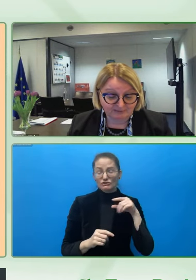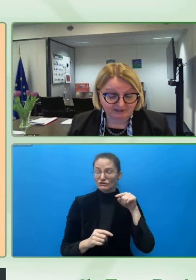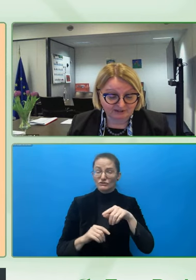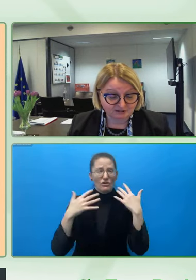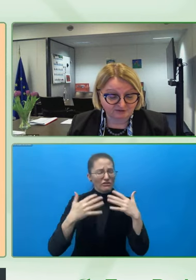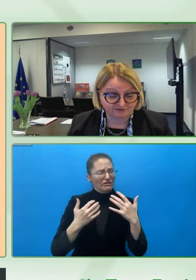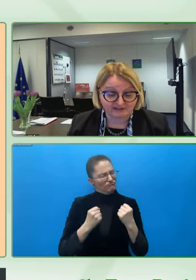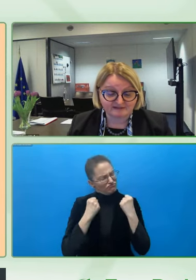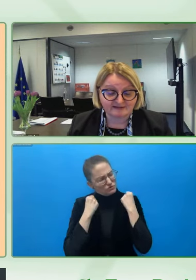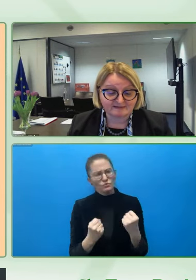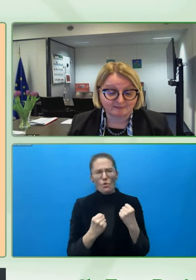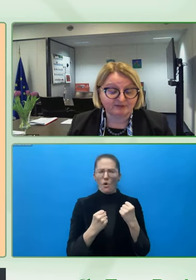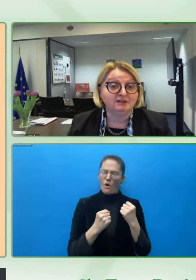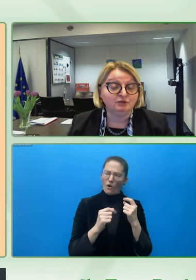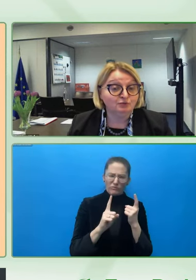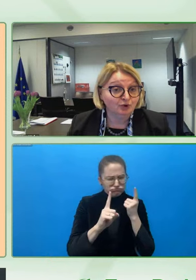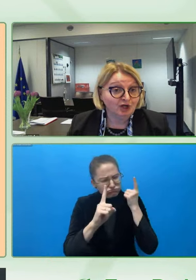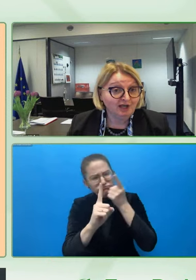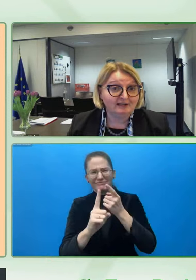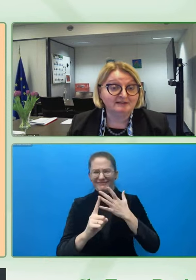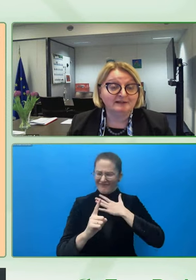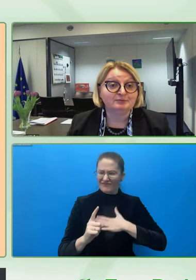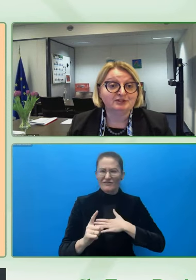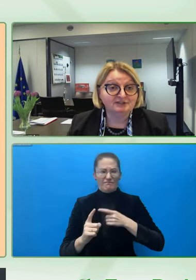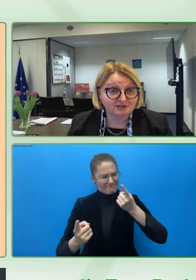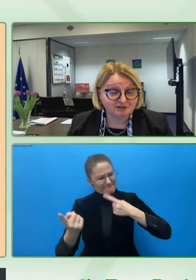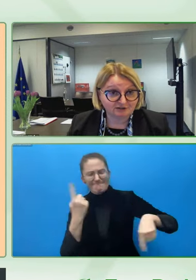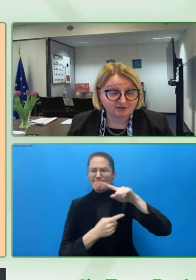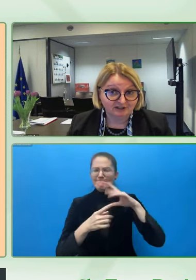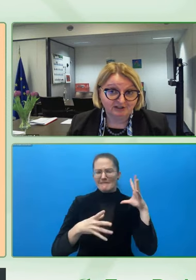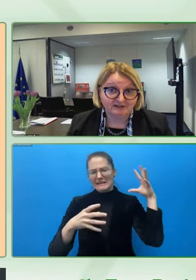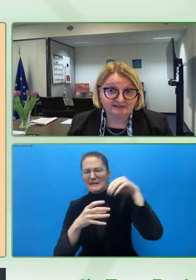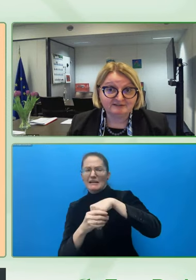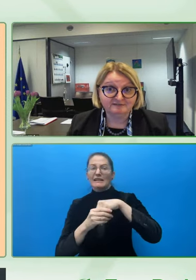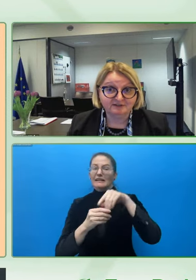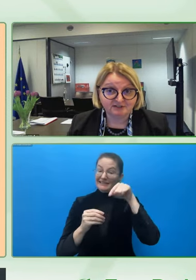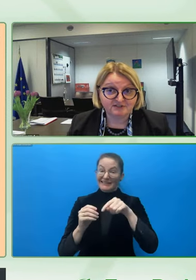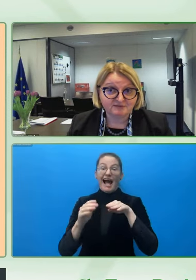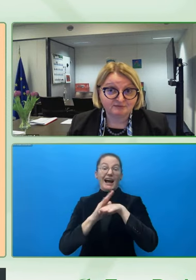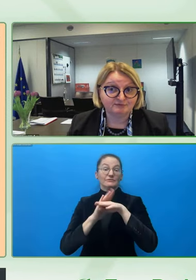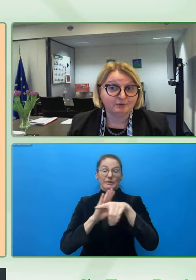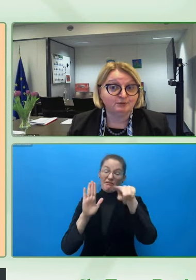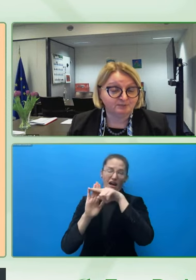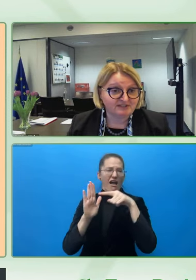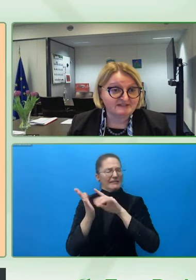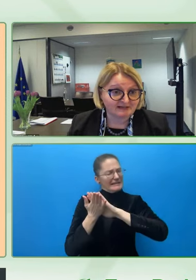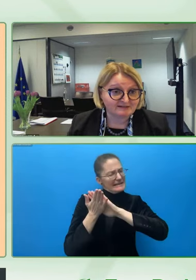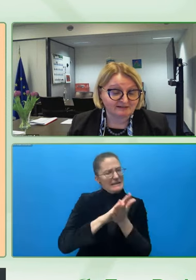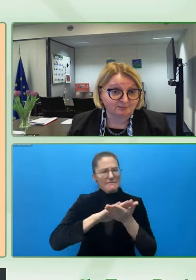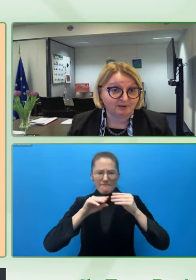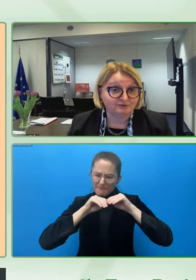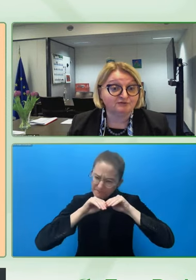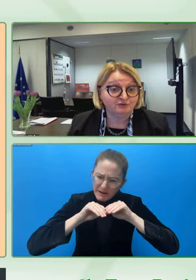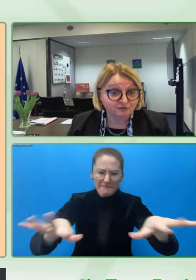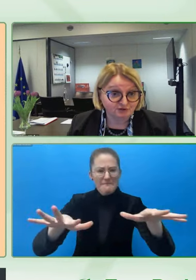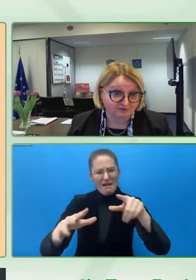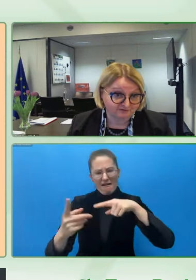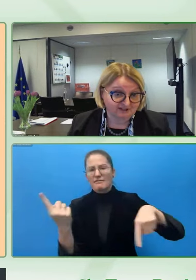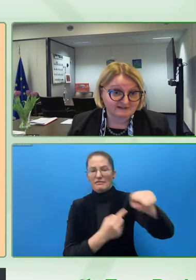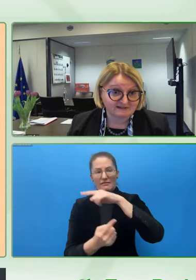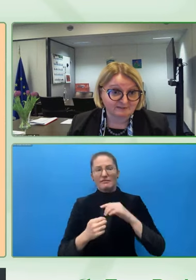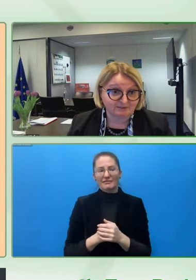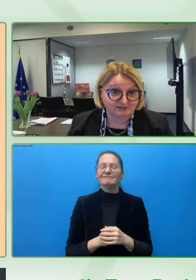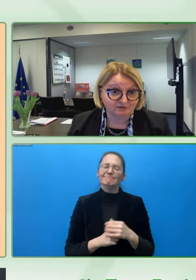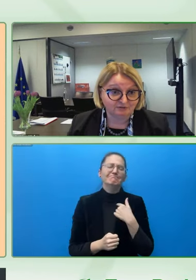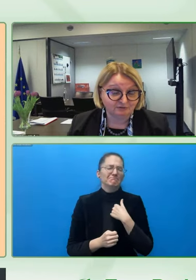full implementation of the AccessibleEU, and I'm pretty sure that very soon we will be discussing about the future